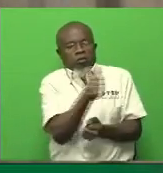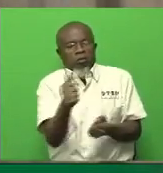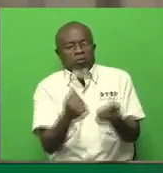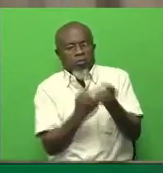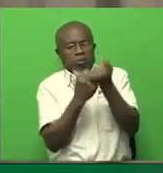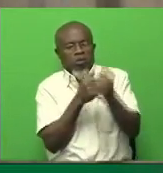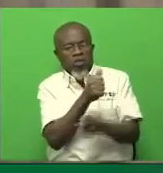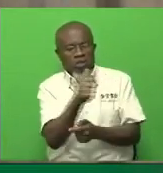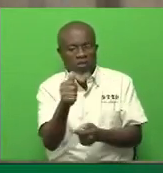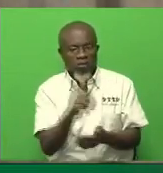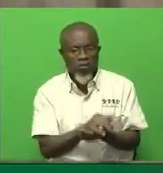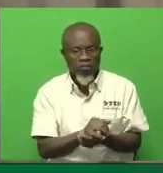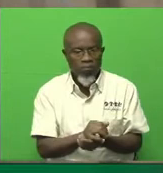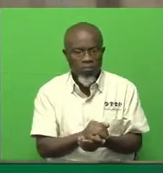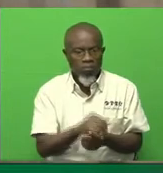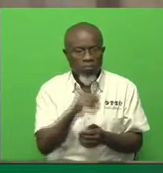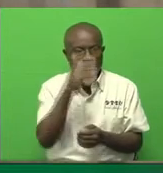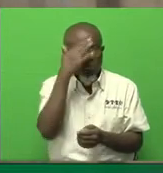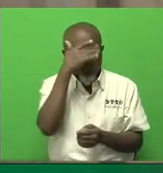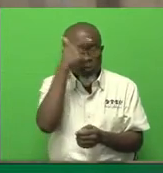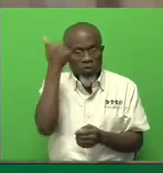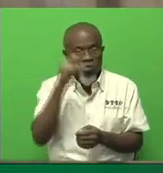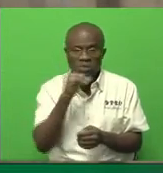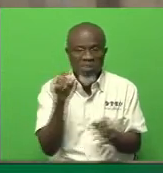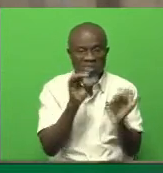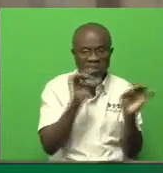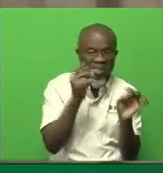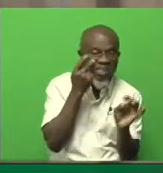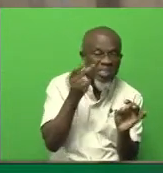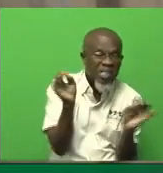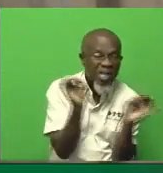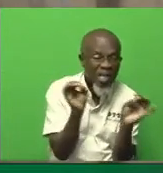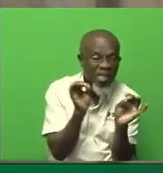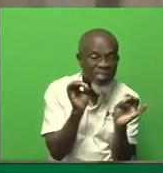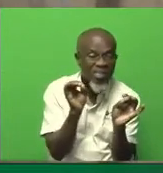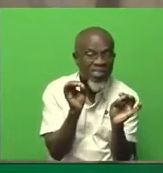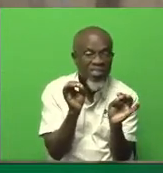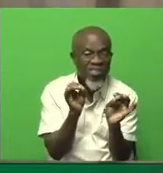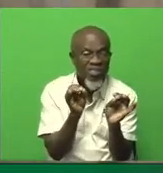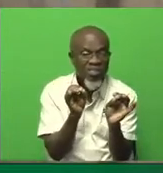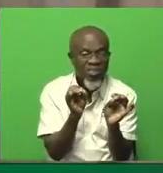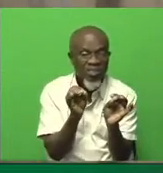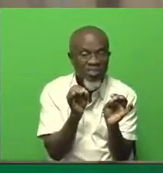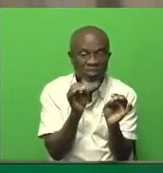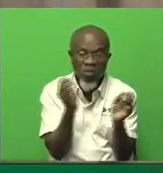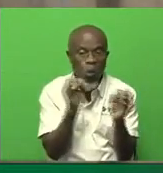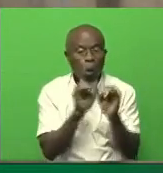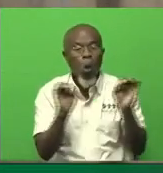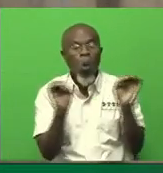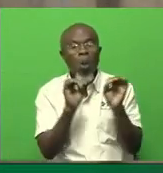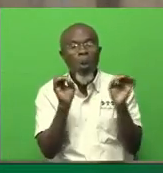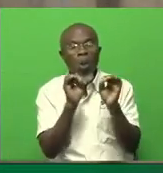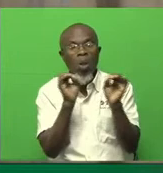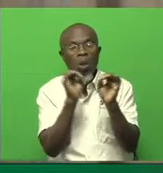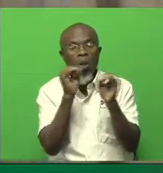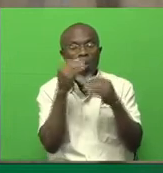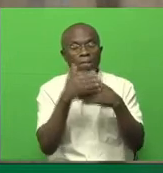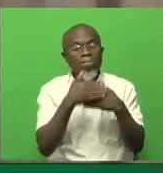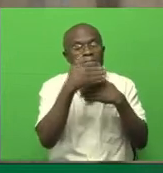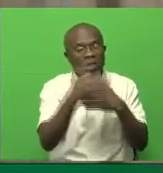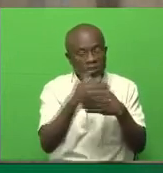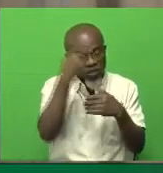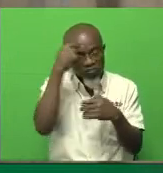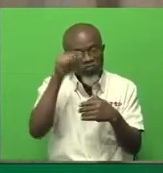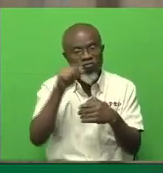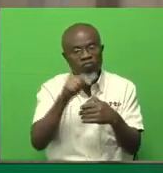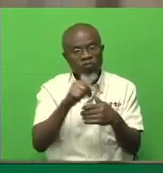because we saw no progress for students in 2018 in 2019 and